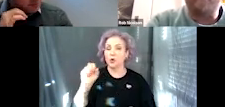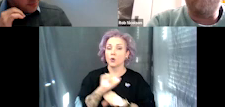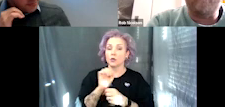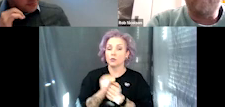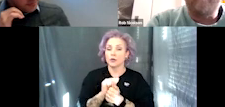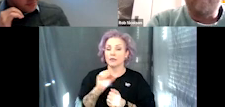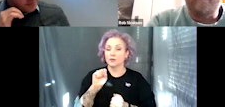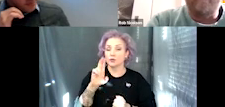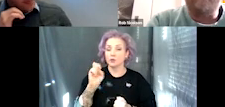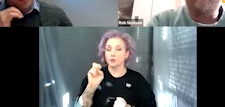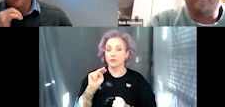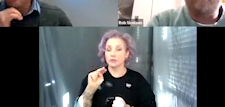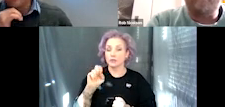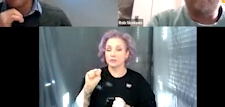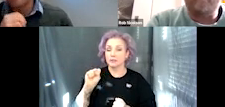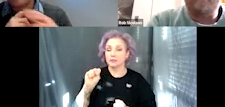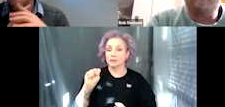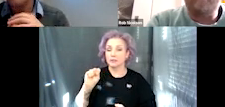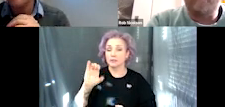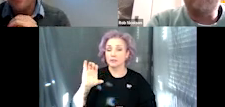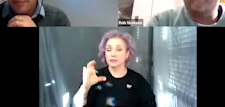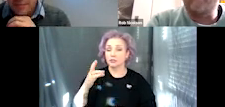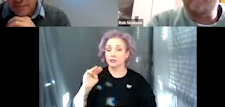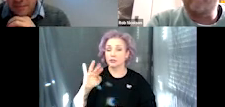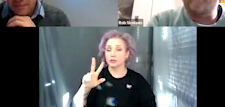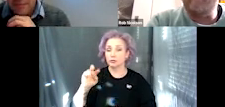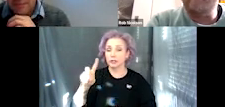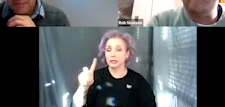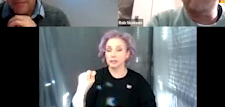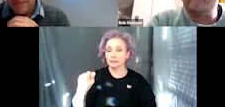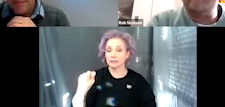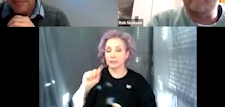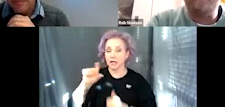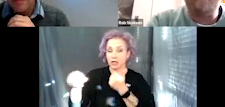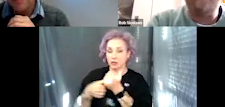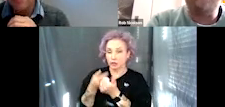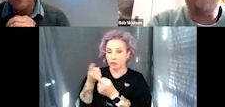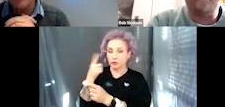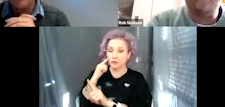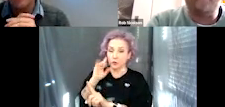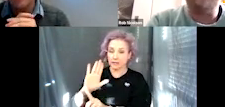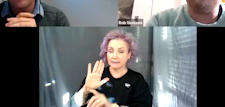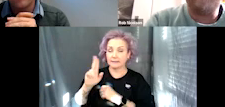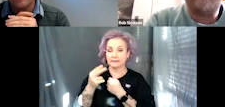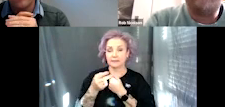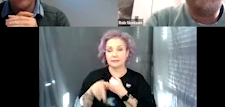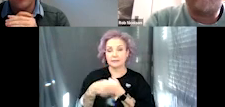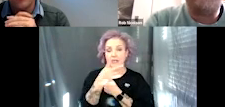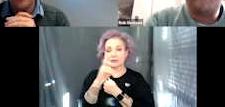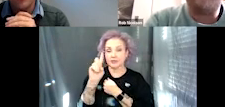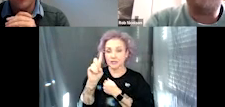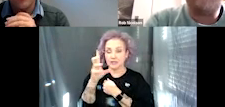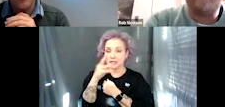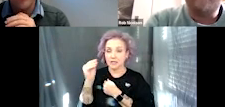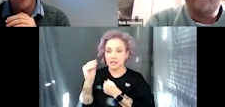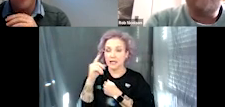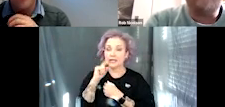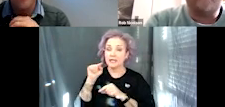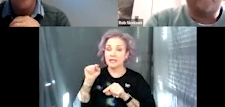for us before, to complete his Ph.D. And focus on using animal models to study